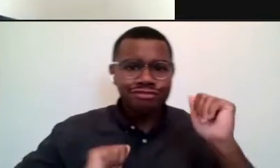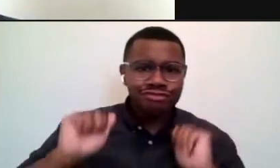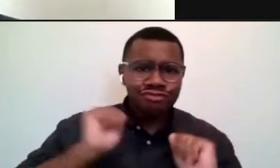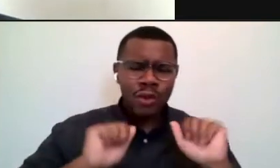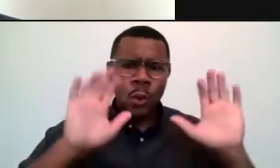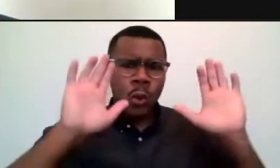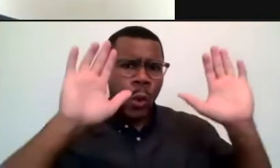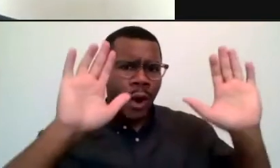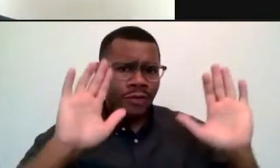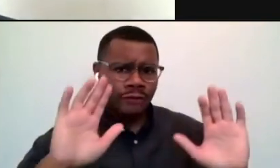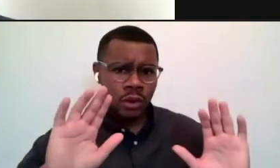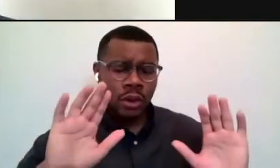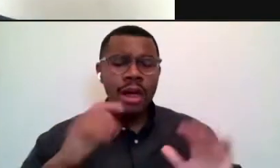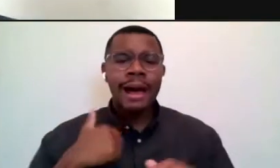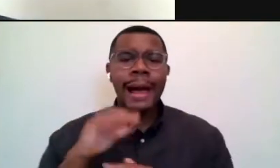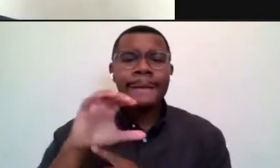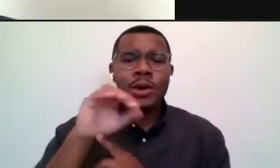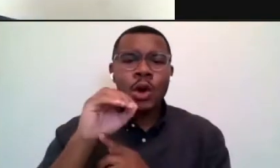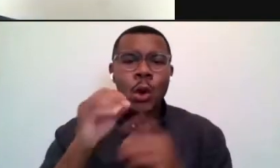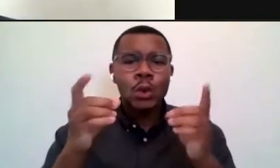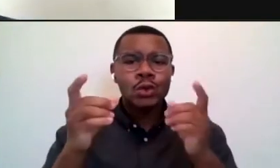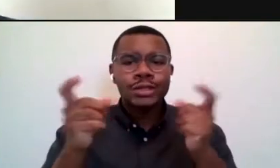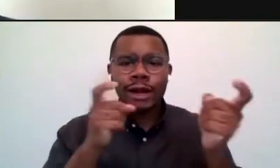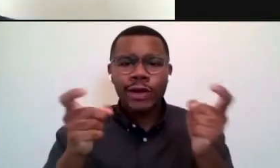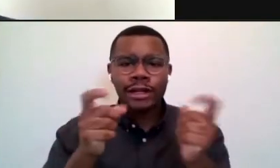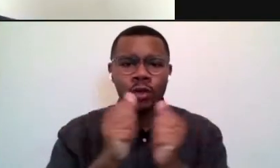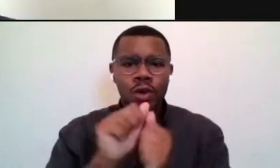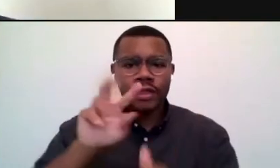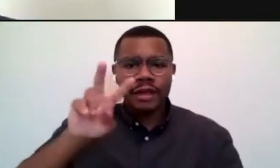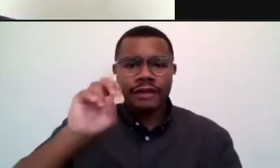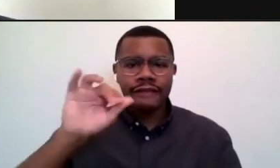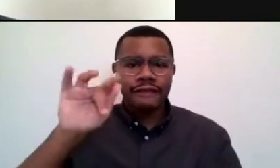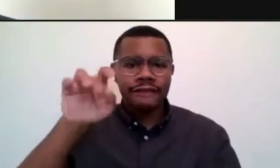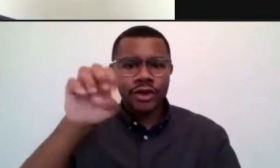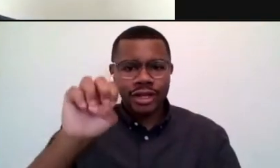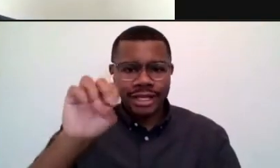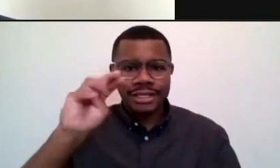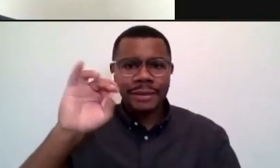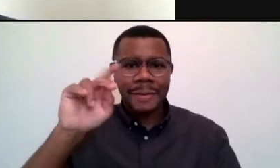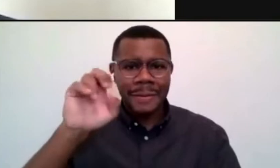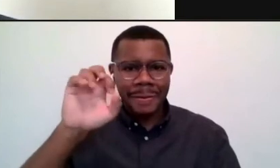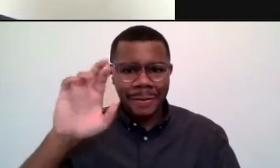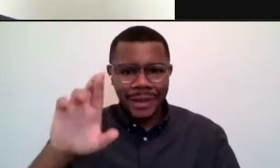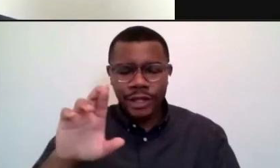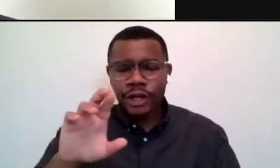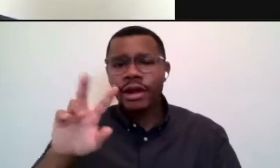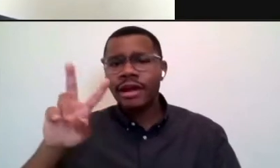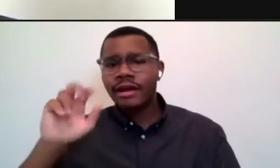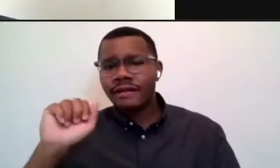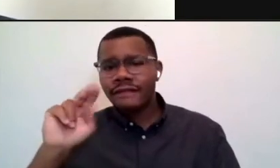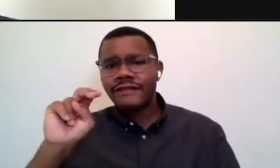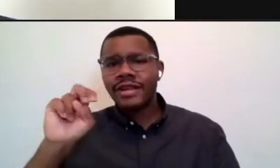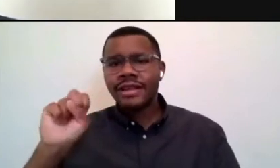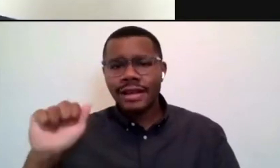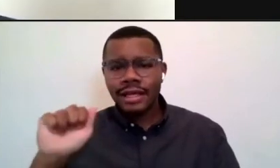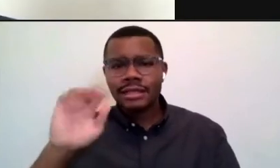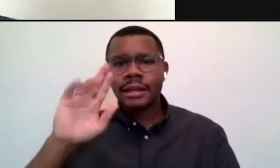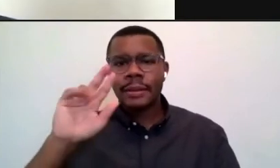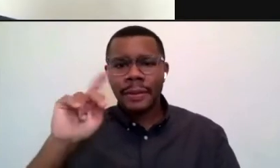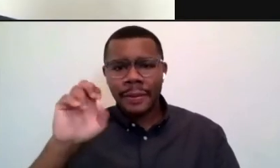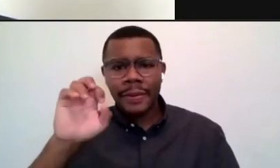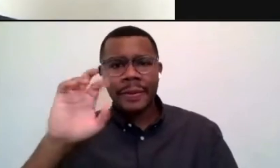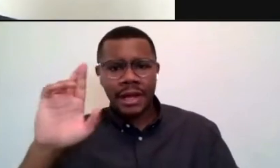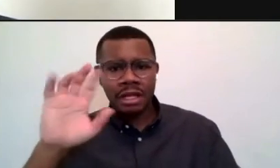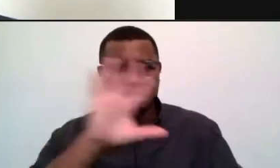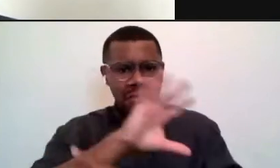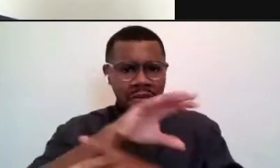and I'm co-directing with Bernice Miller. Tanila Watkins and Vanessa Butler are also a part of it from Heartbeat